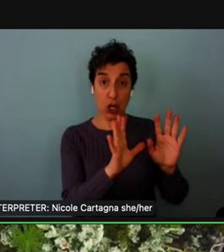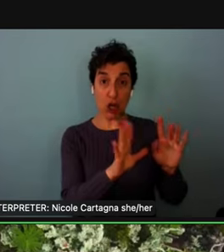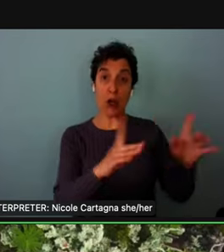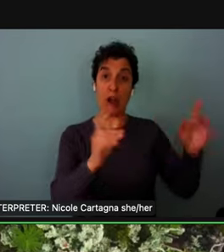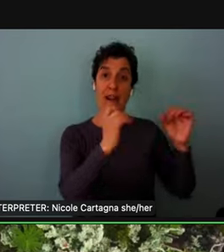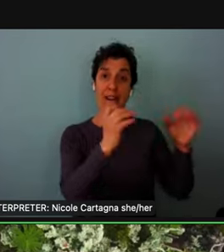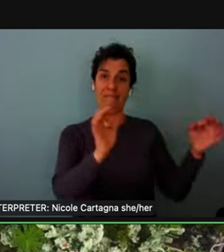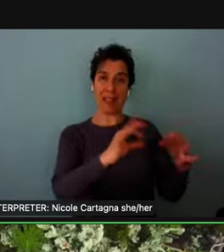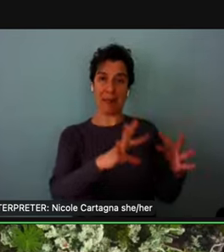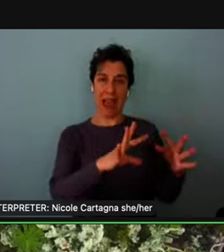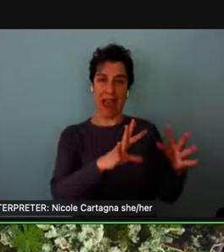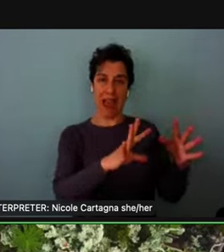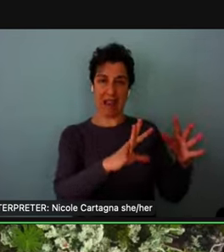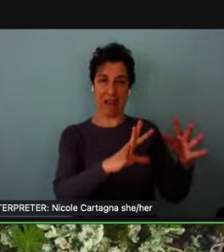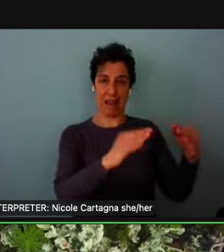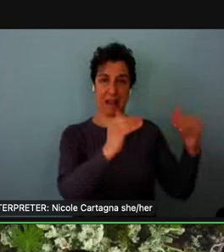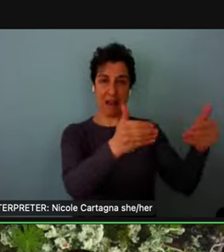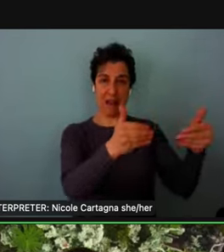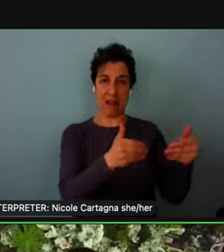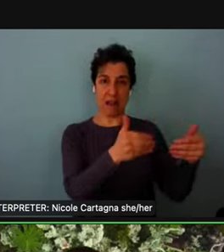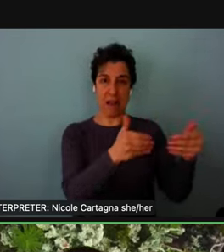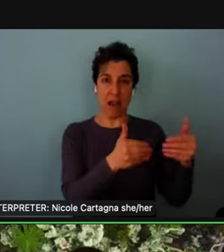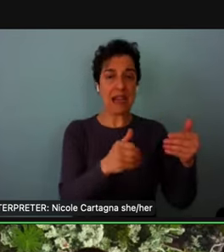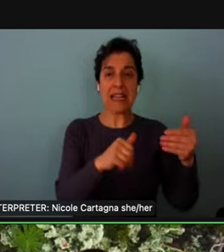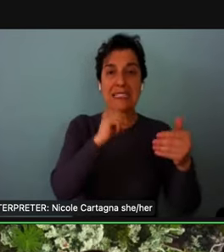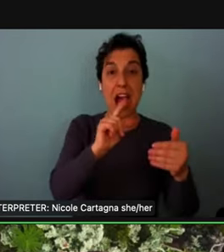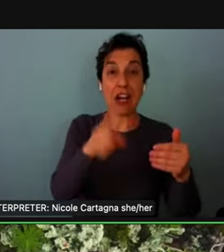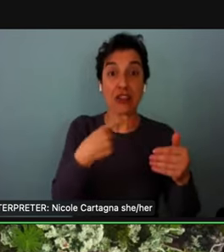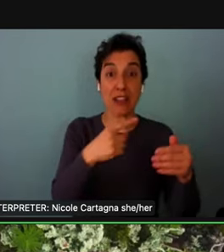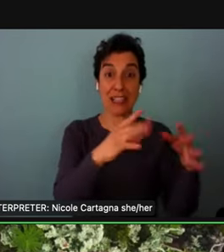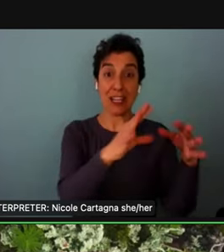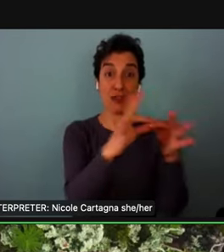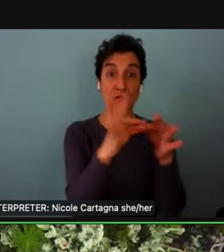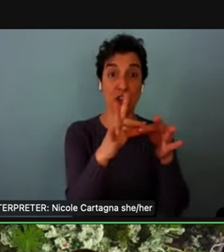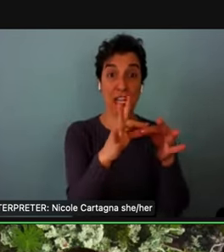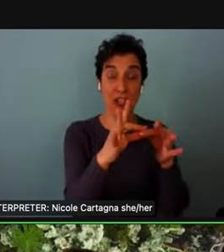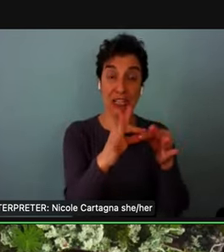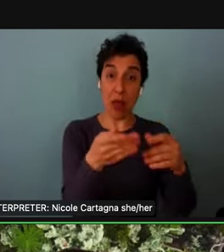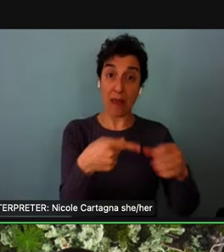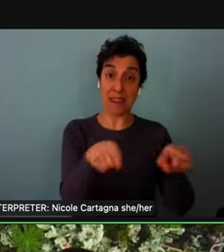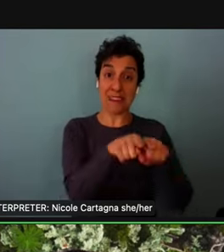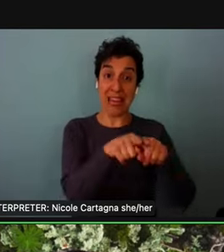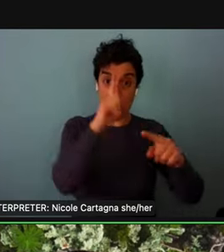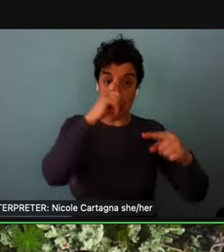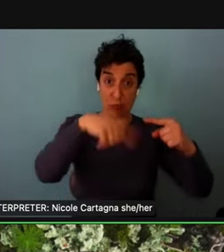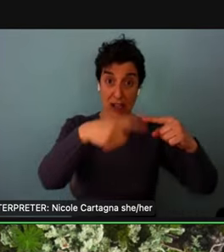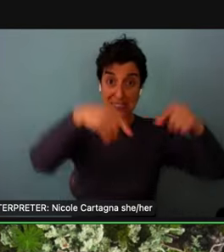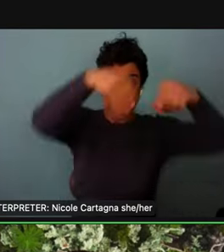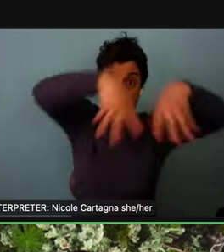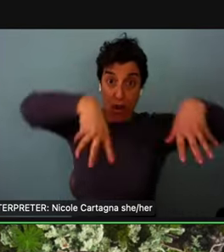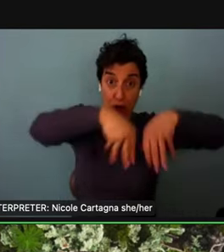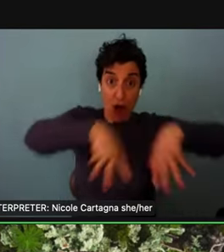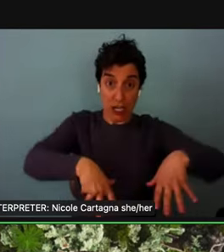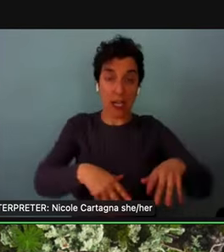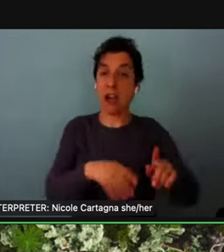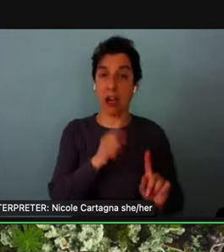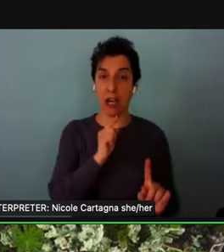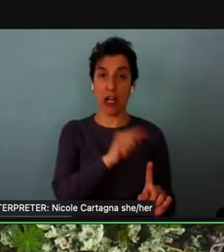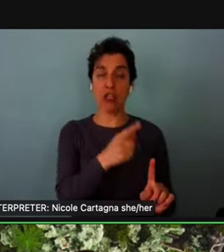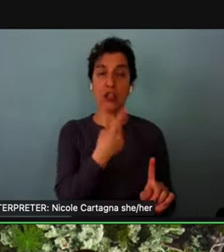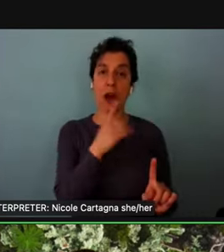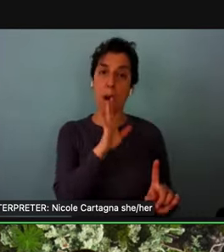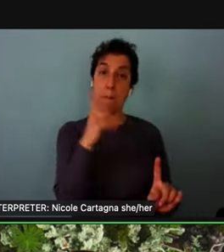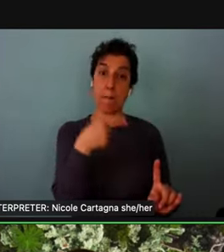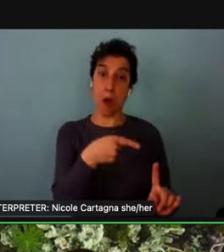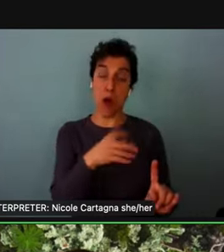relations. So it is not just that these association areas should be on the same processing hierarchy. She is arguing that the